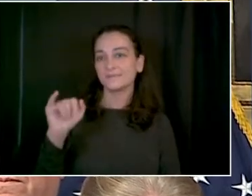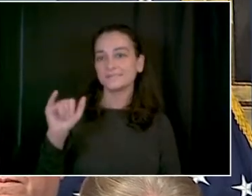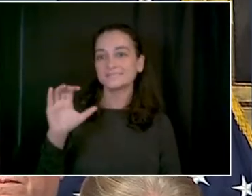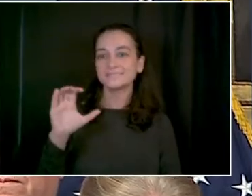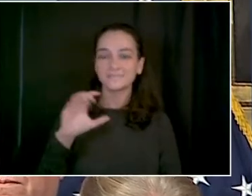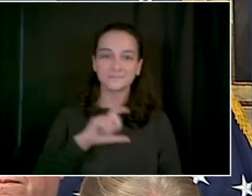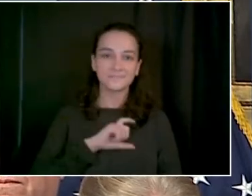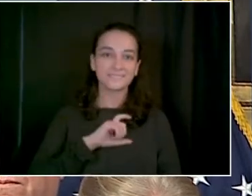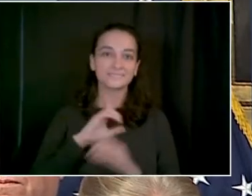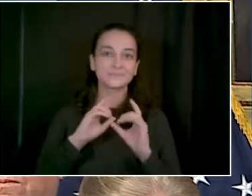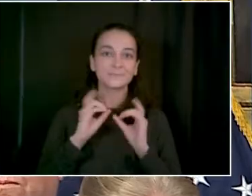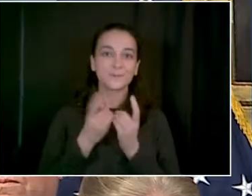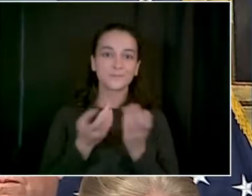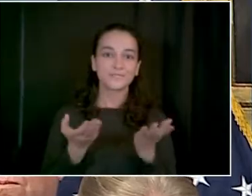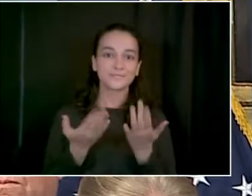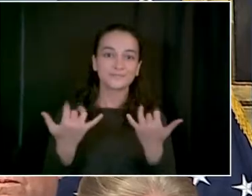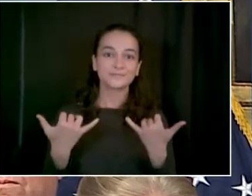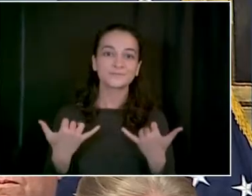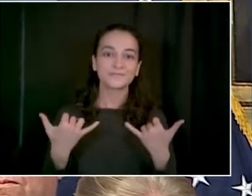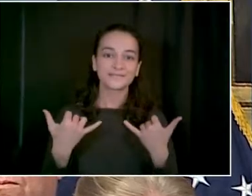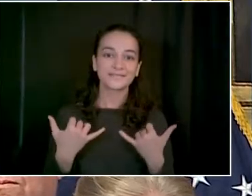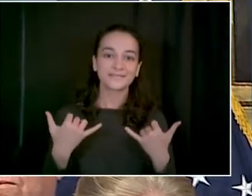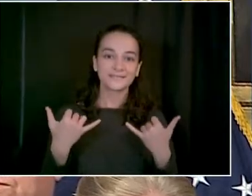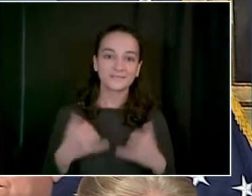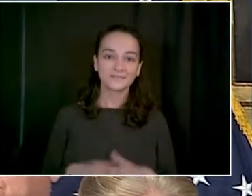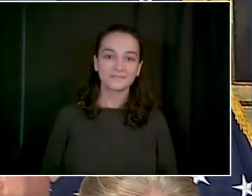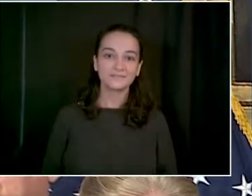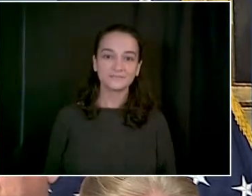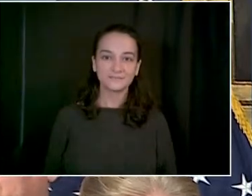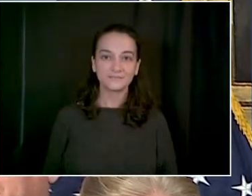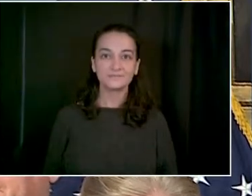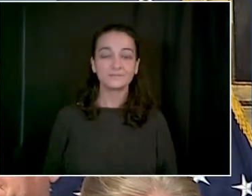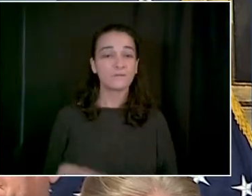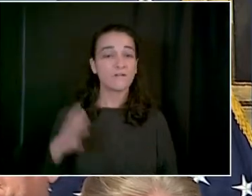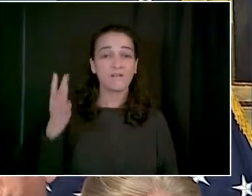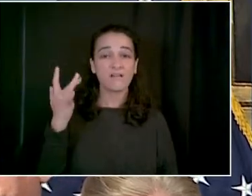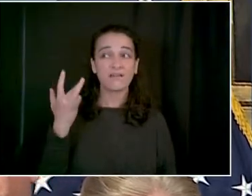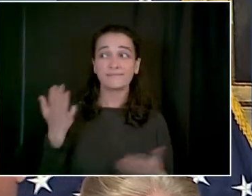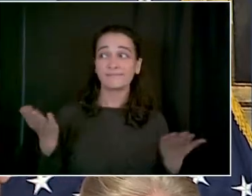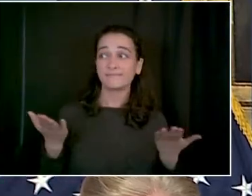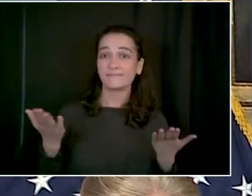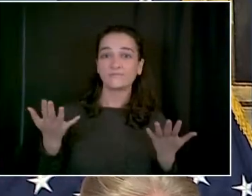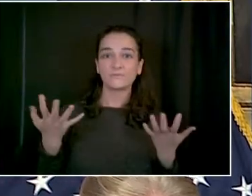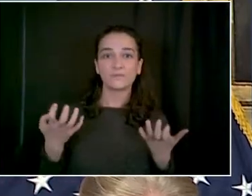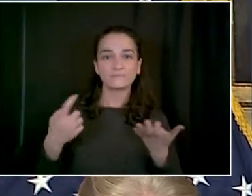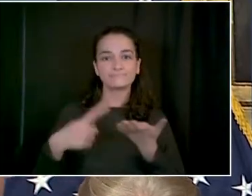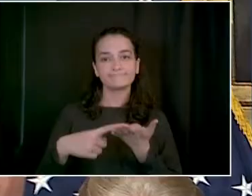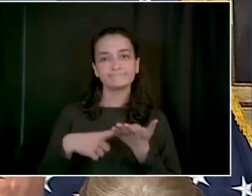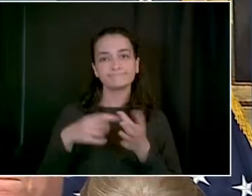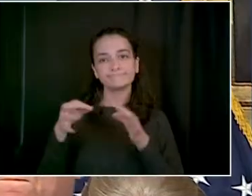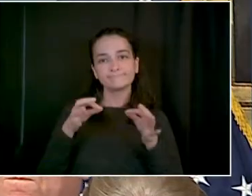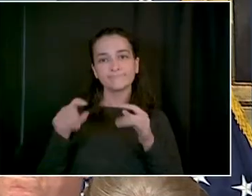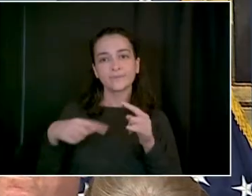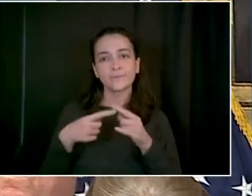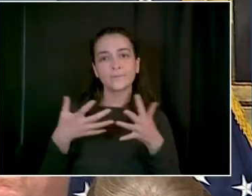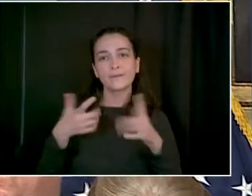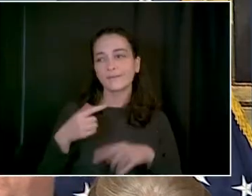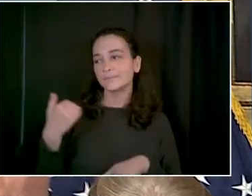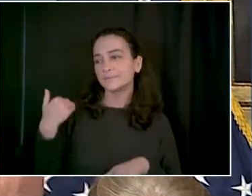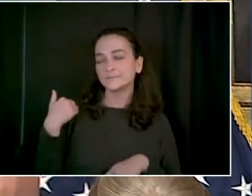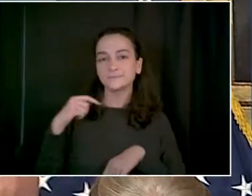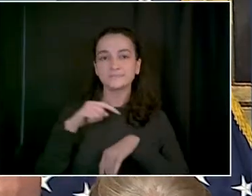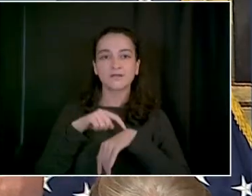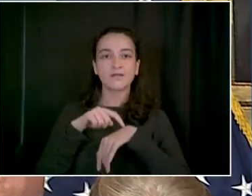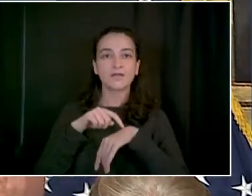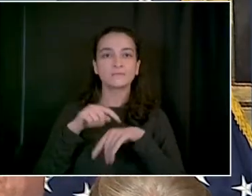to go over the Times Square incident. The commissioner, we were speaking over the weekend about